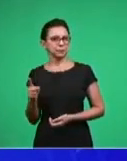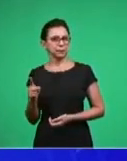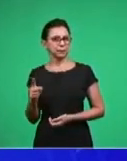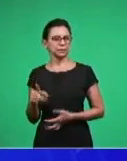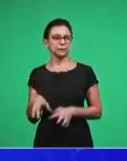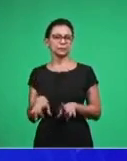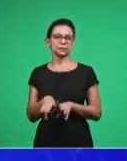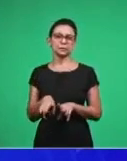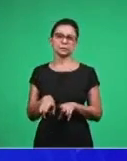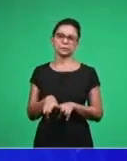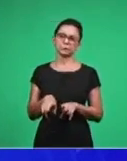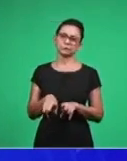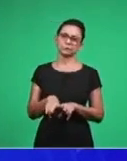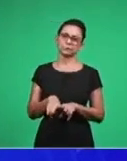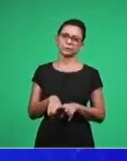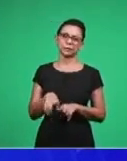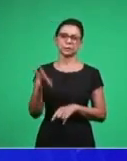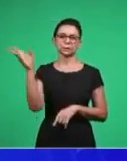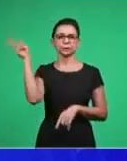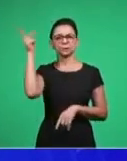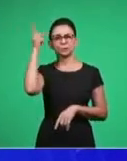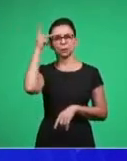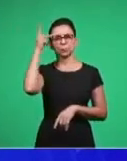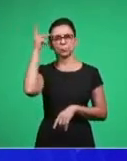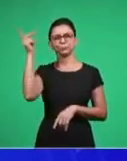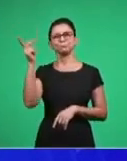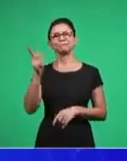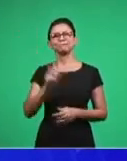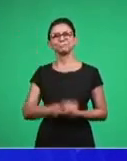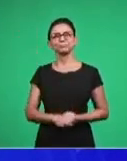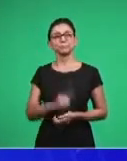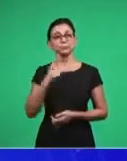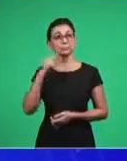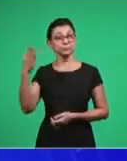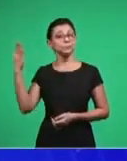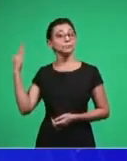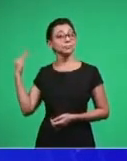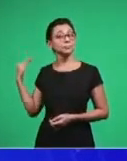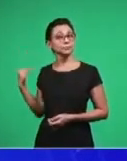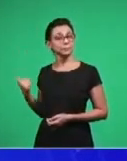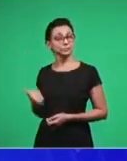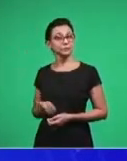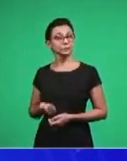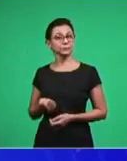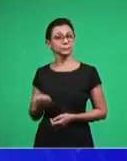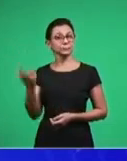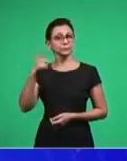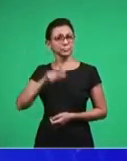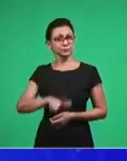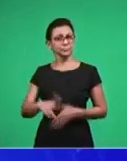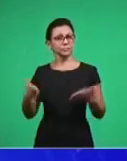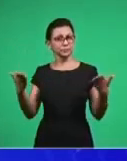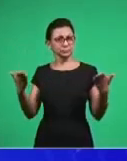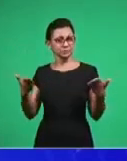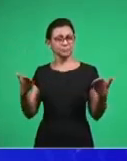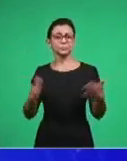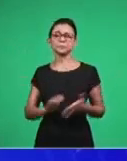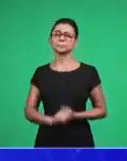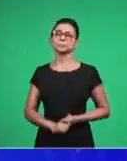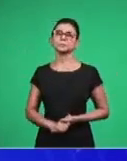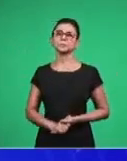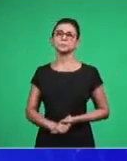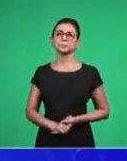Minas Gerais, São Paulo, all have had baptisms within this last week. Last week, we